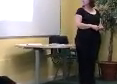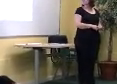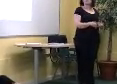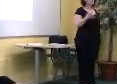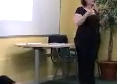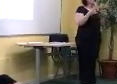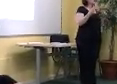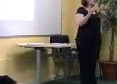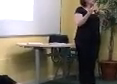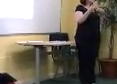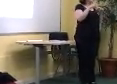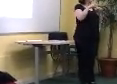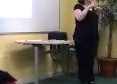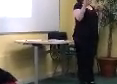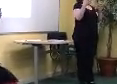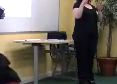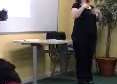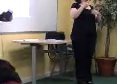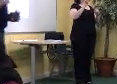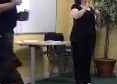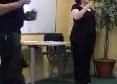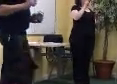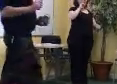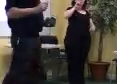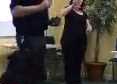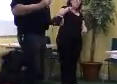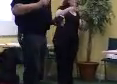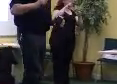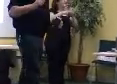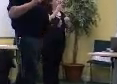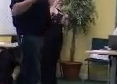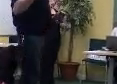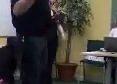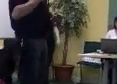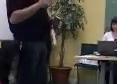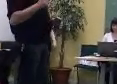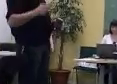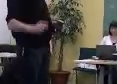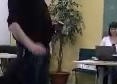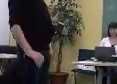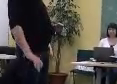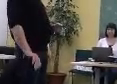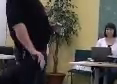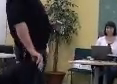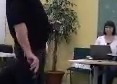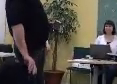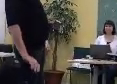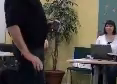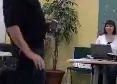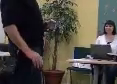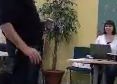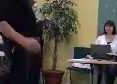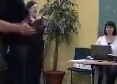Not to talk to me, but you have to get my attention first. There's no good calling me from the other side of the room.